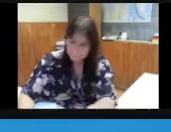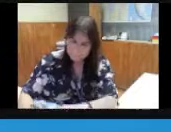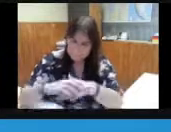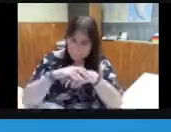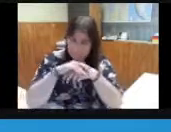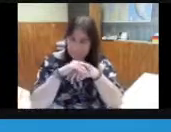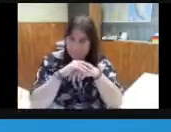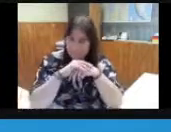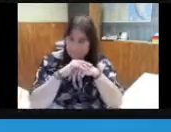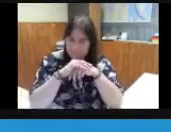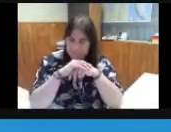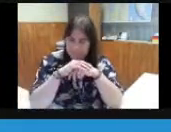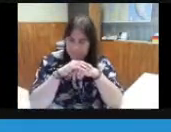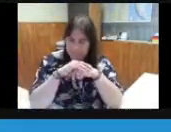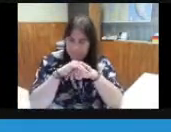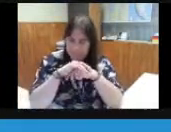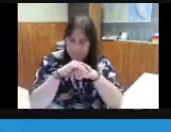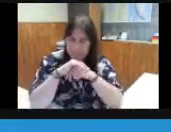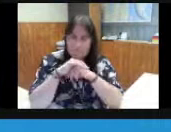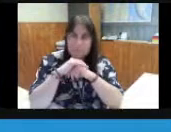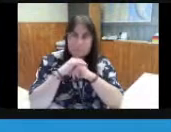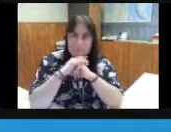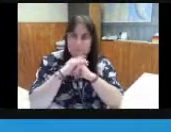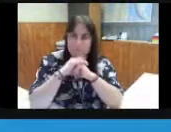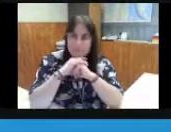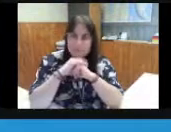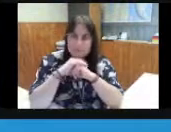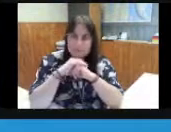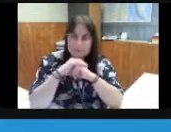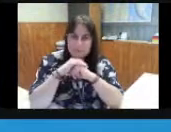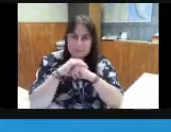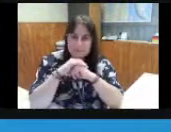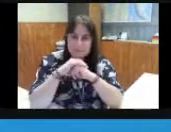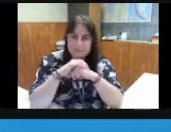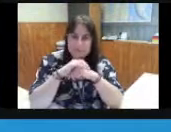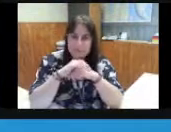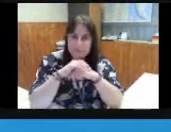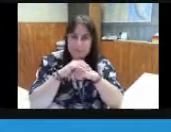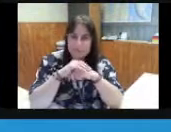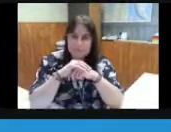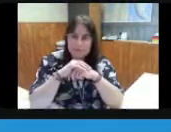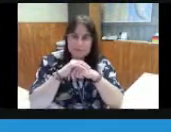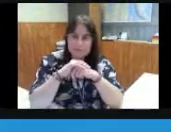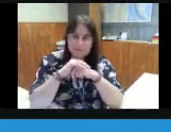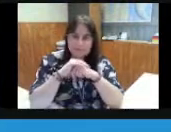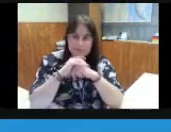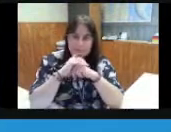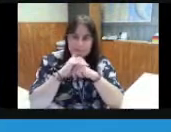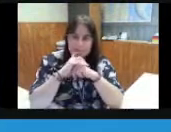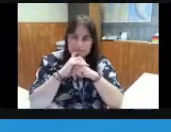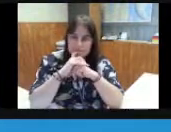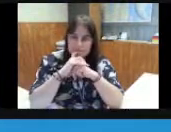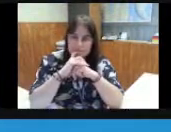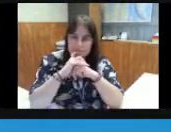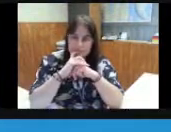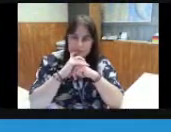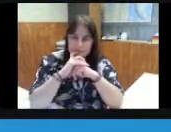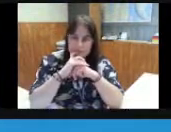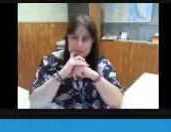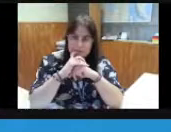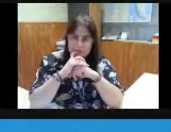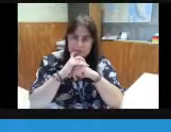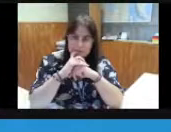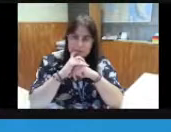health emergency and disaster risk management in the countries, and also contribute in getting